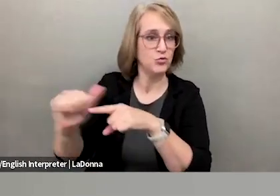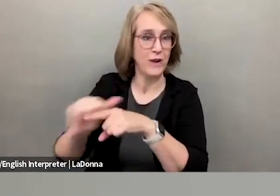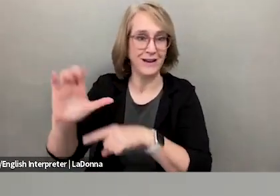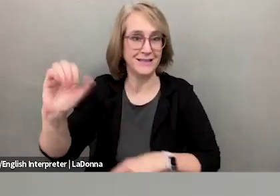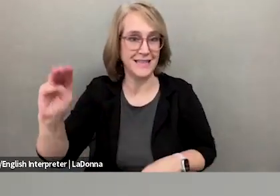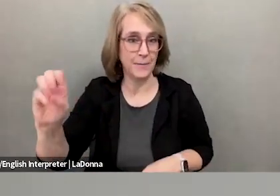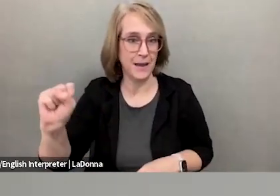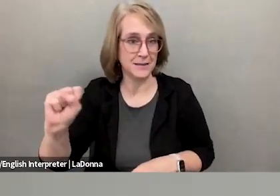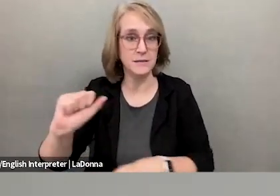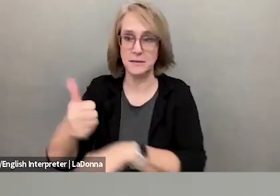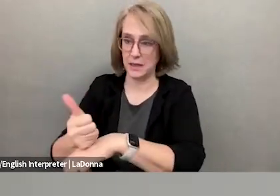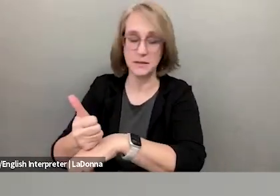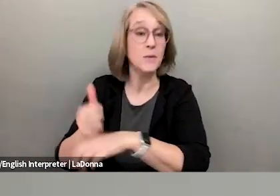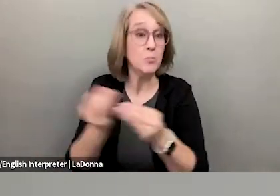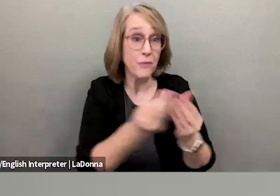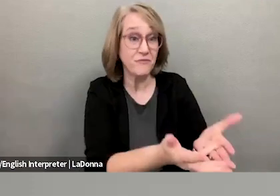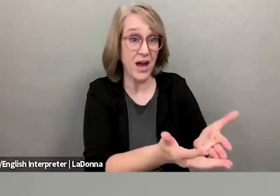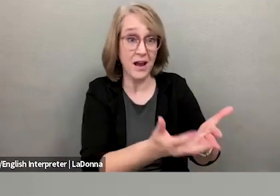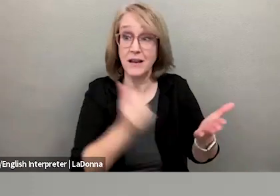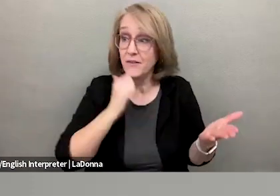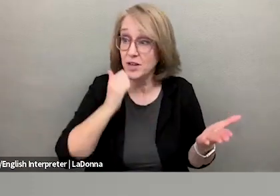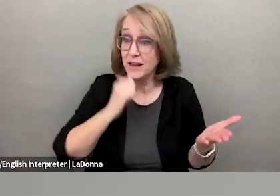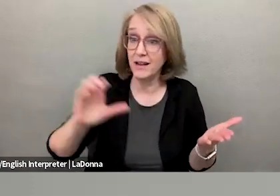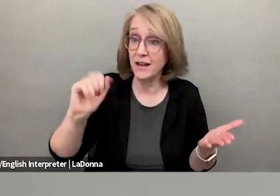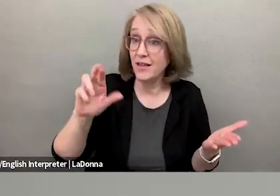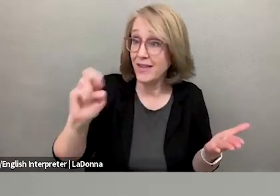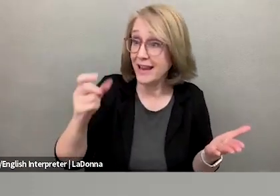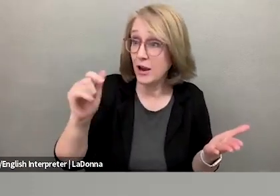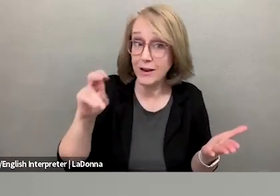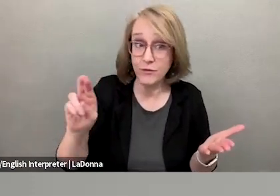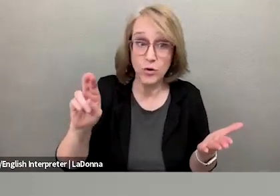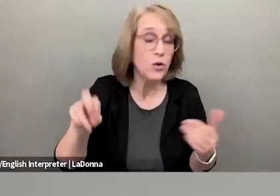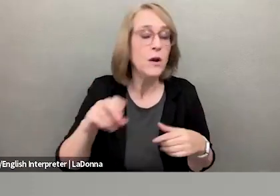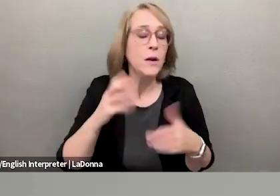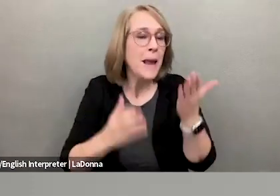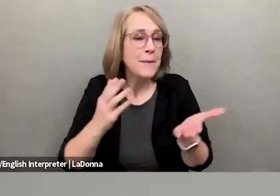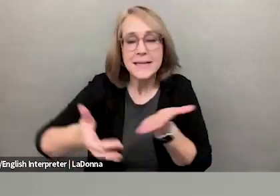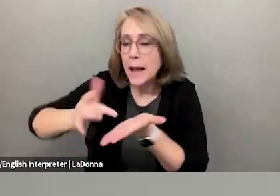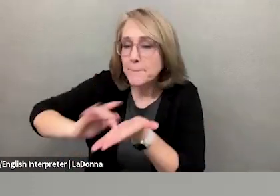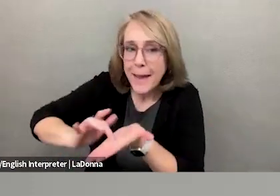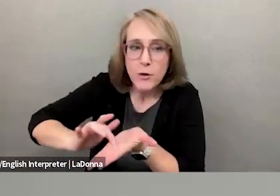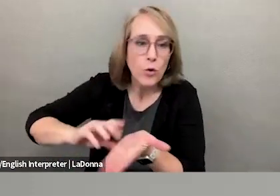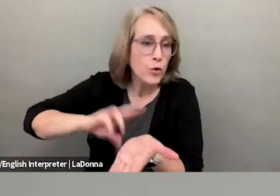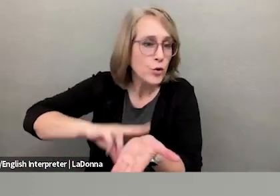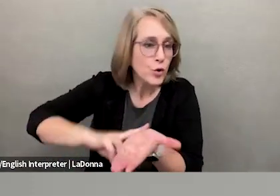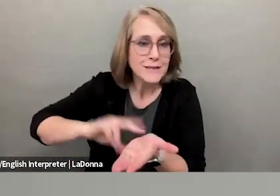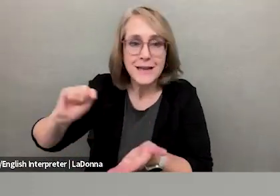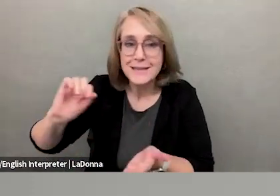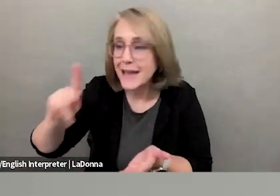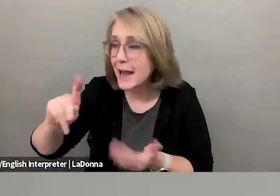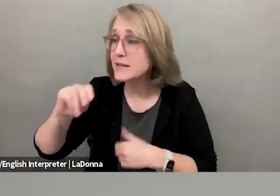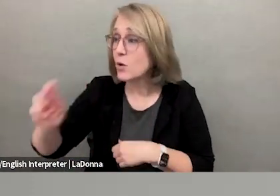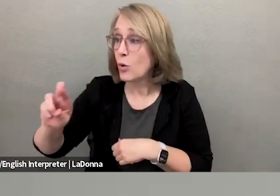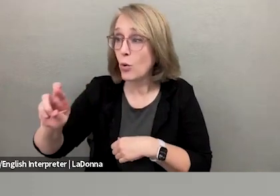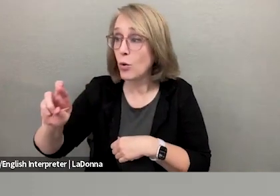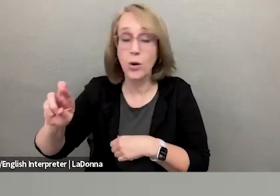day. So provide those caregiver training services, whether it's in medical nursing tasks or help with daily activities. Share the